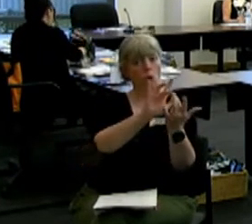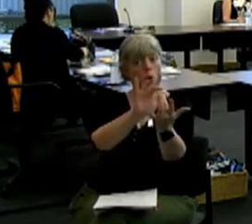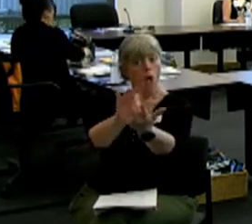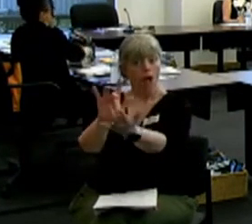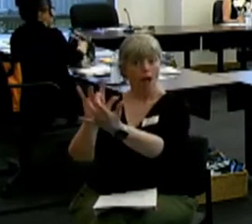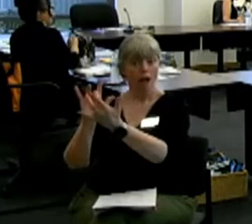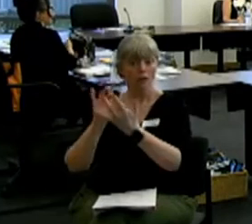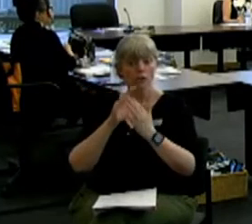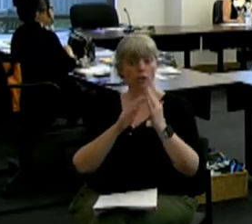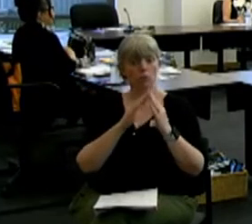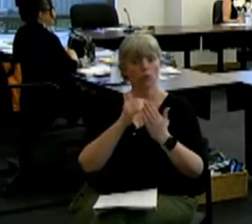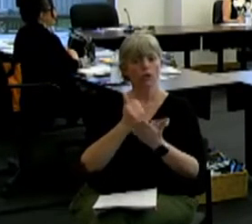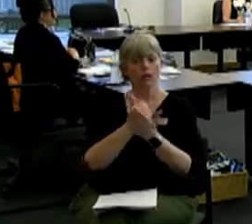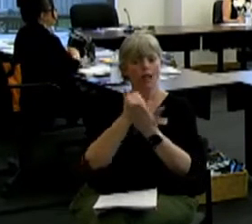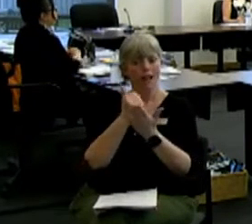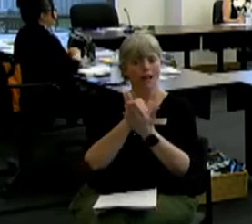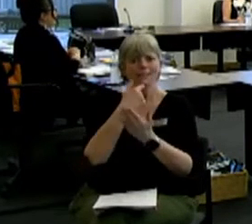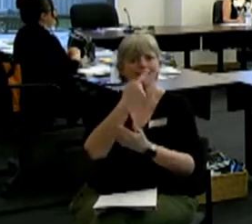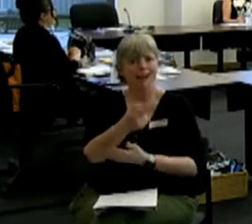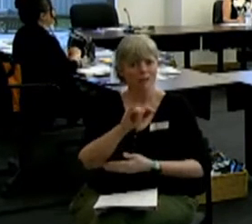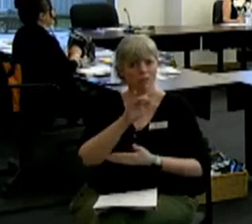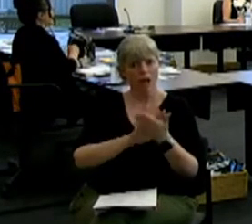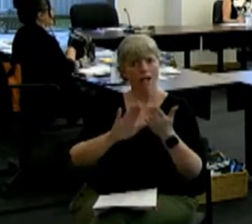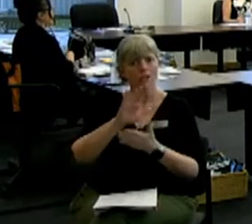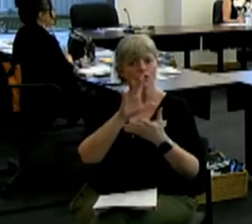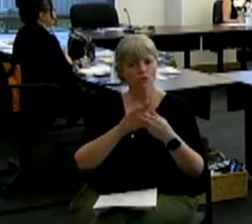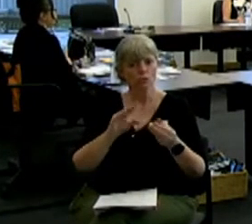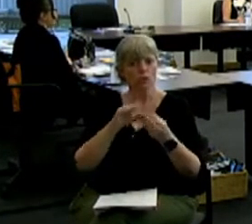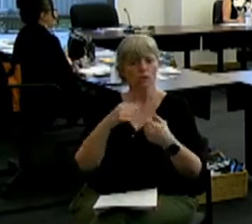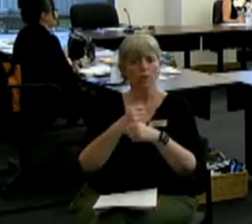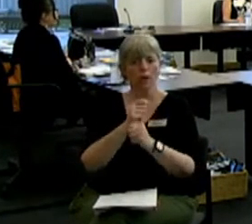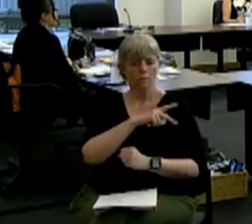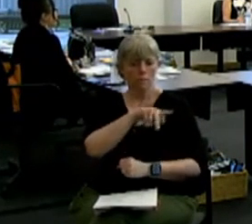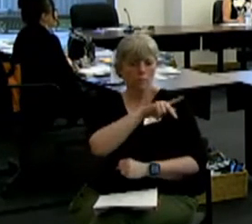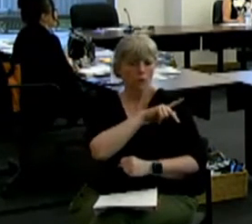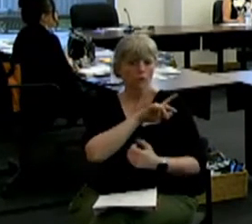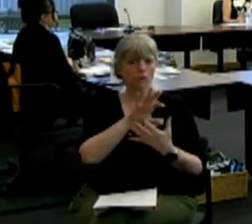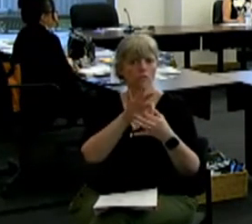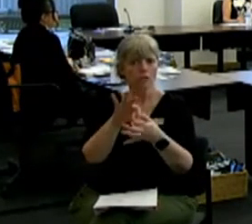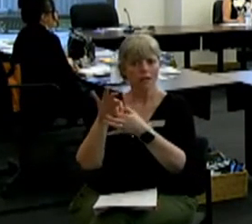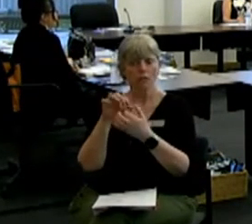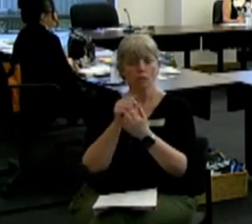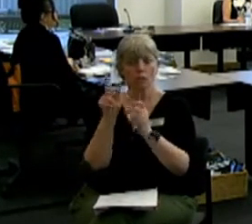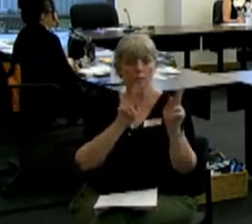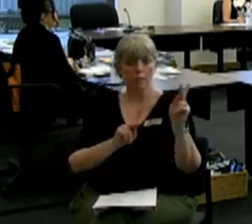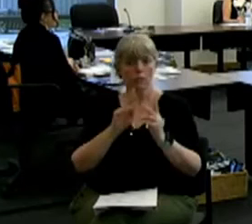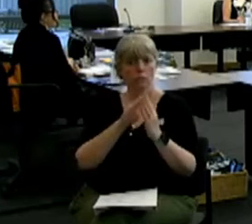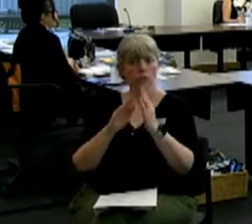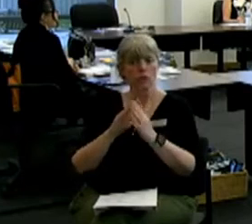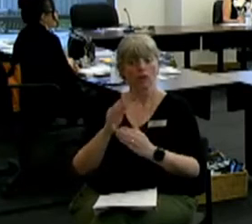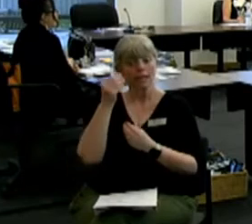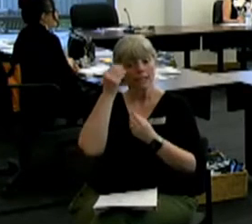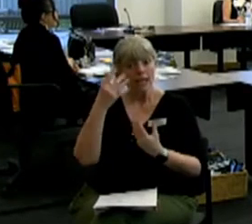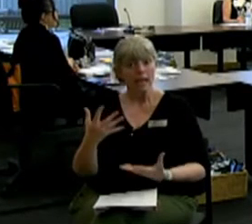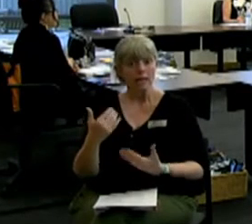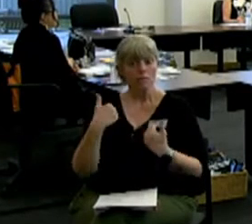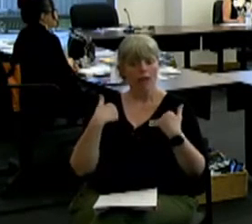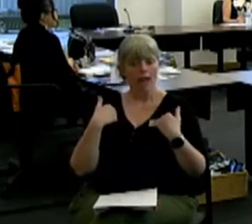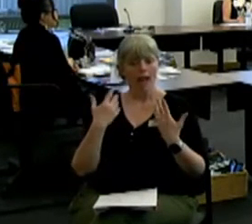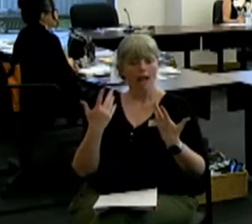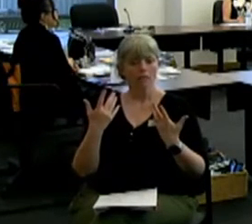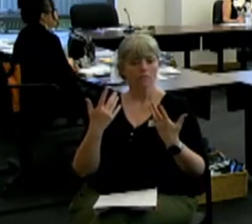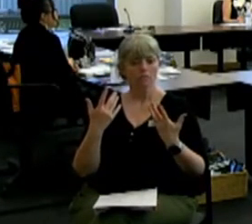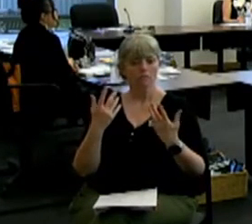community and tell the college's story, right? We want to make personal connections with people in our community. And actually, data that we have in terms